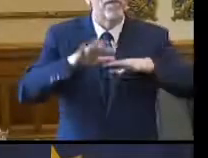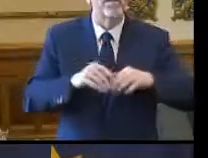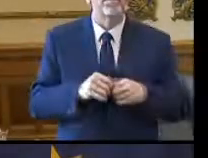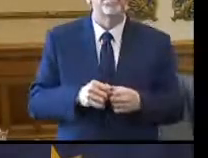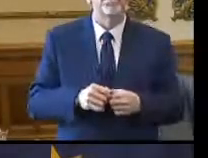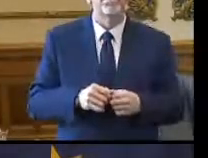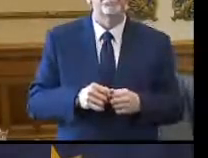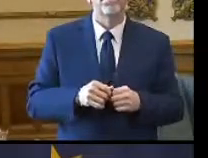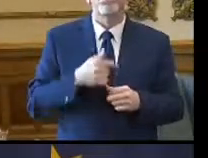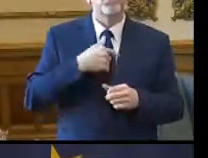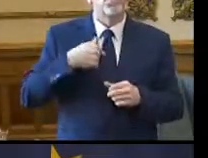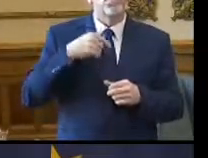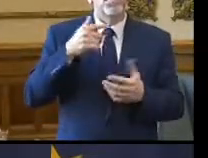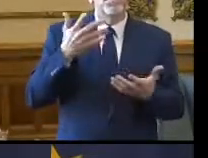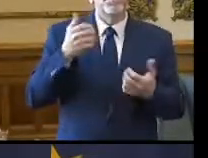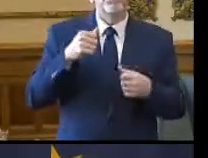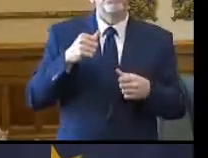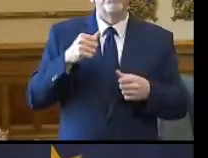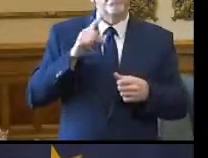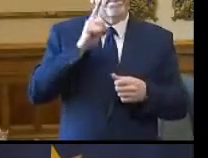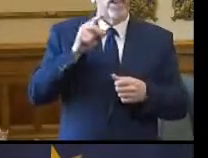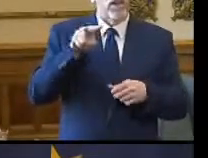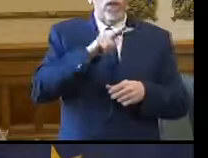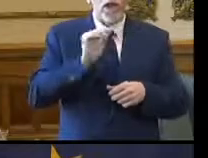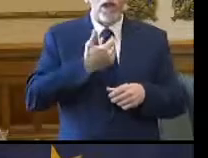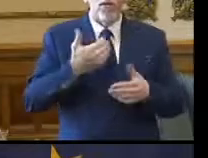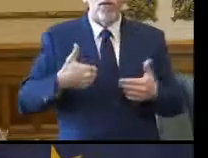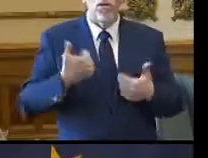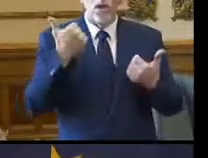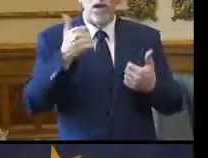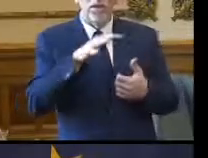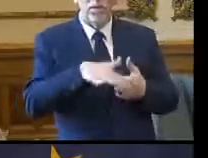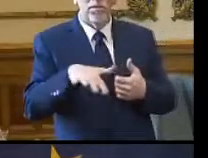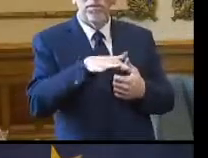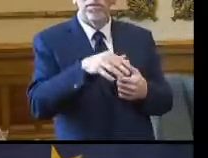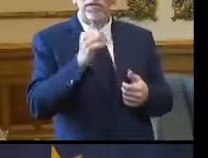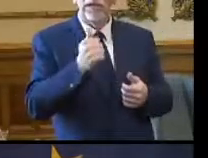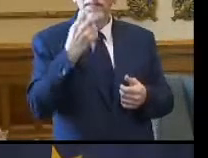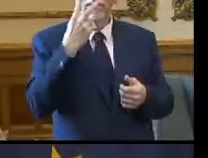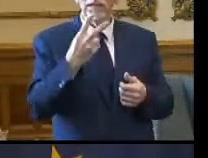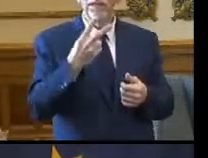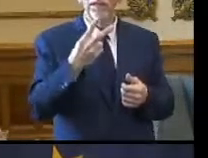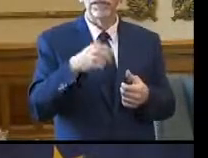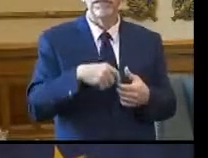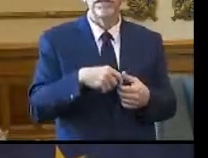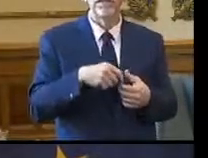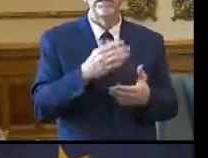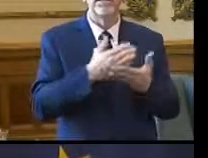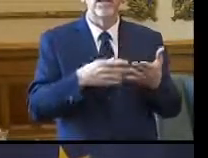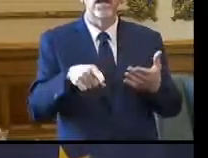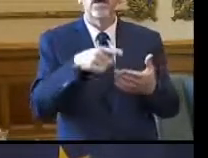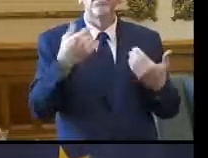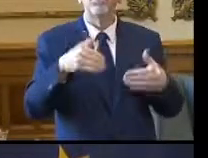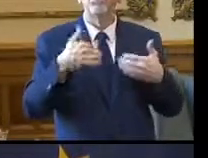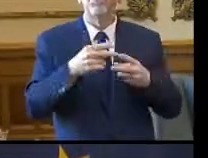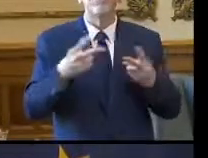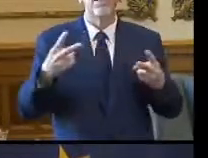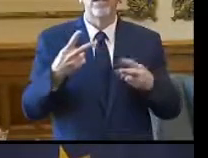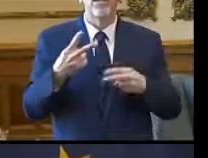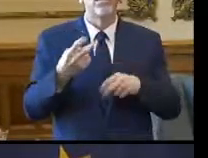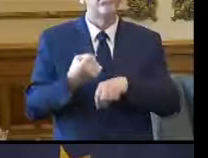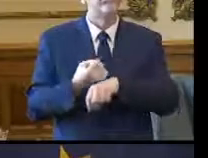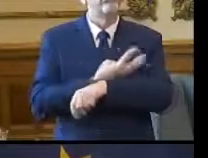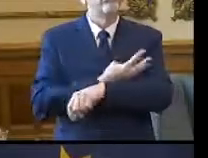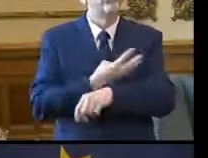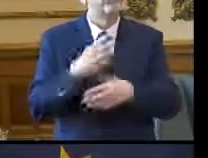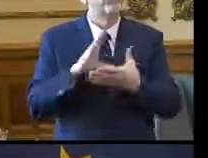Management Agency, and Ronnie Elder with the Vigo County Health Department. So our first question for tonight goes for Mark and Nathan.